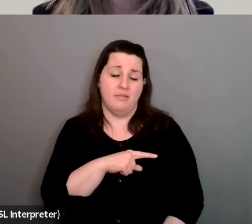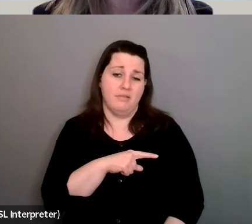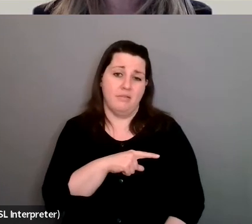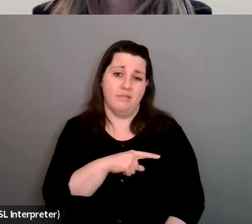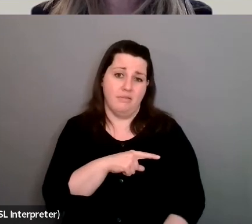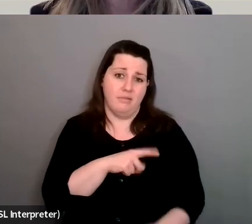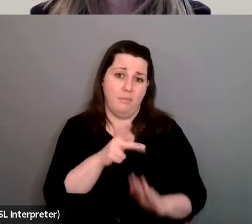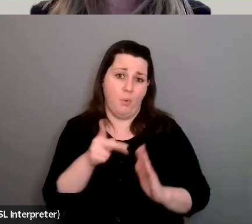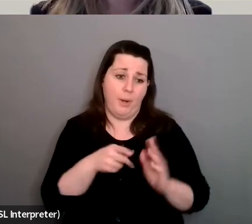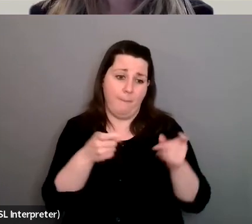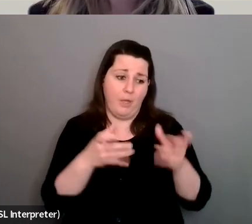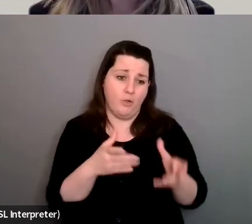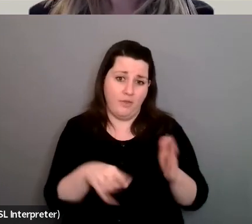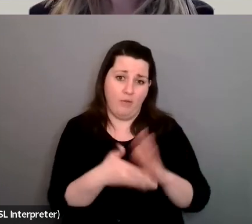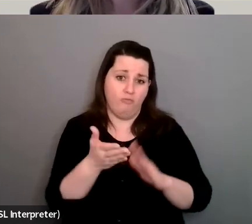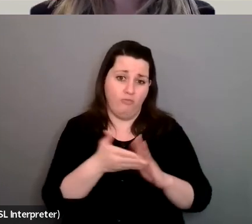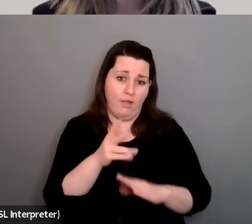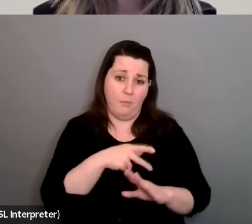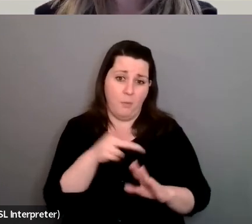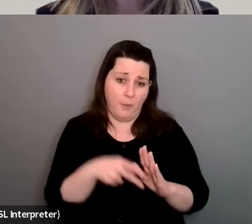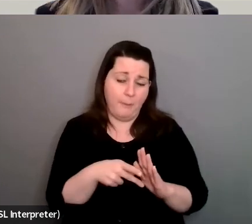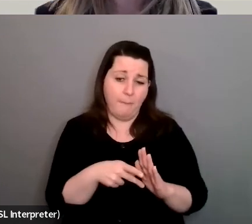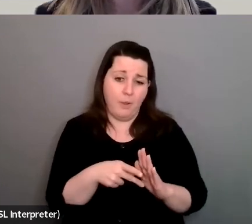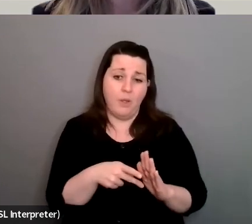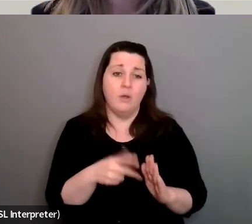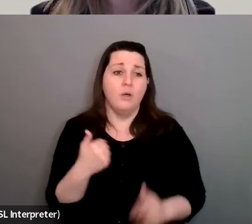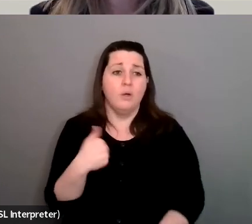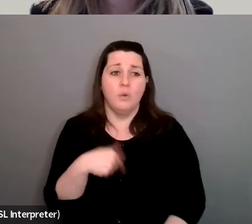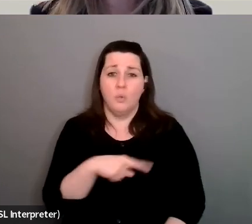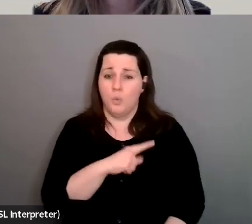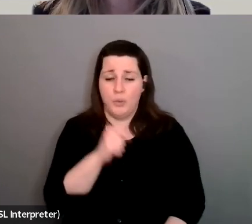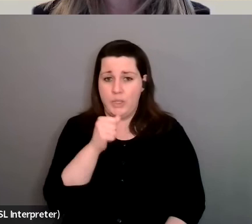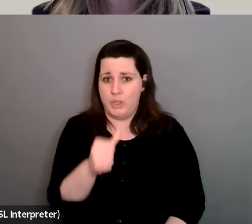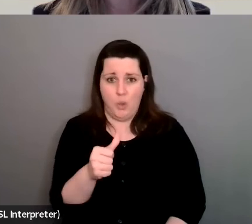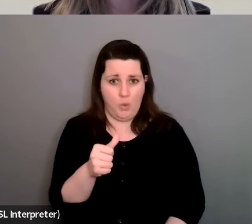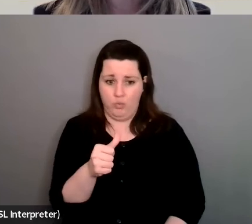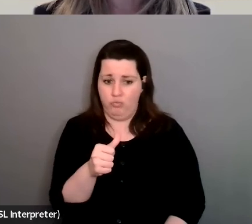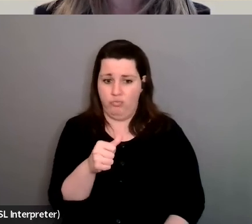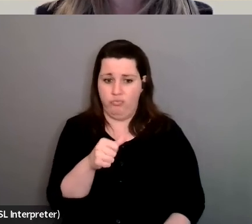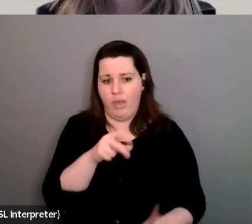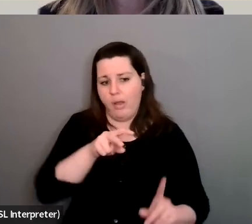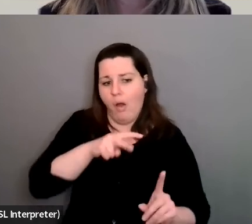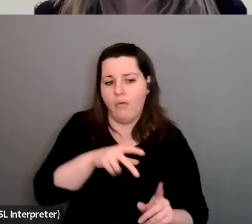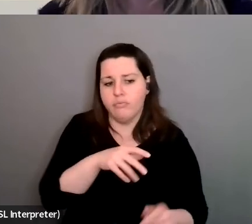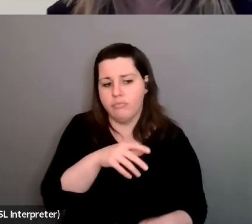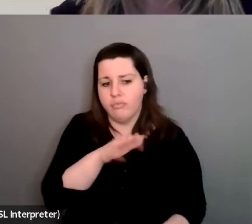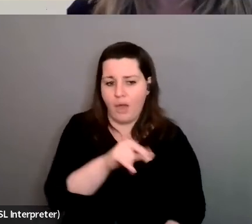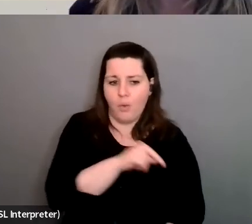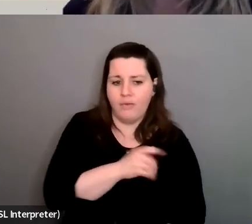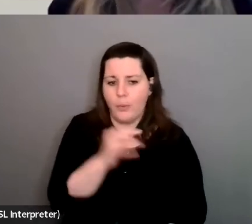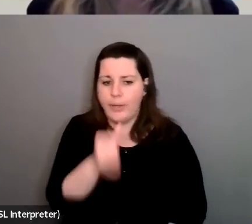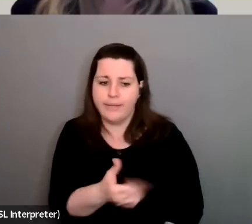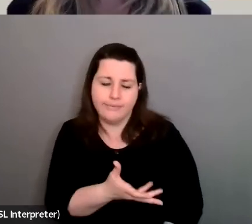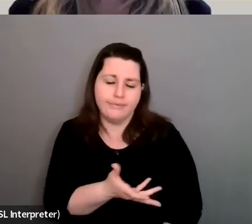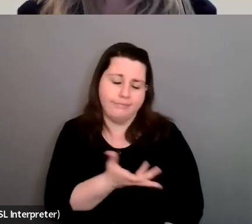program managers that run the program, we don't police whether that's a qualified or a non-qualified disability related